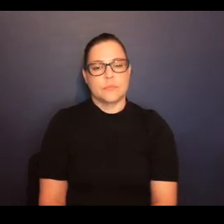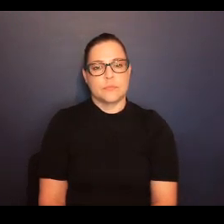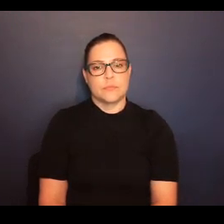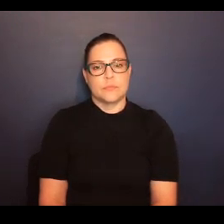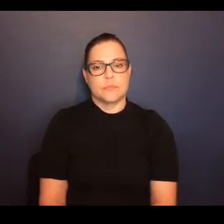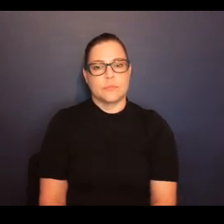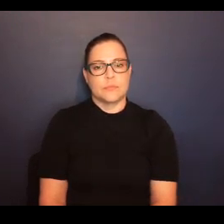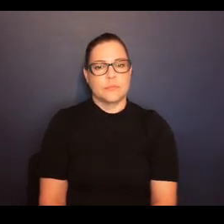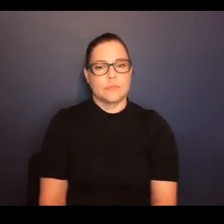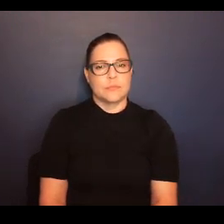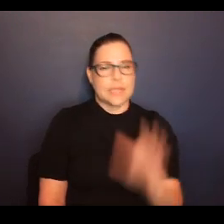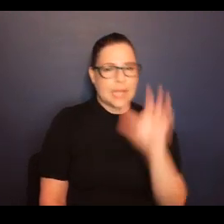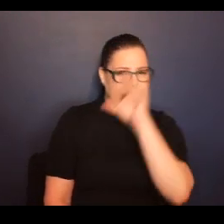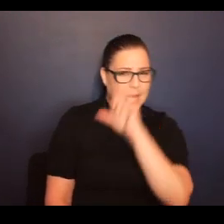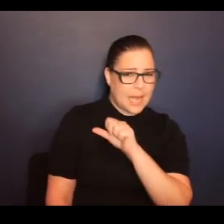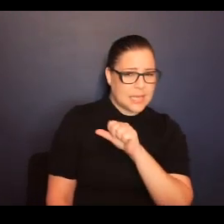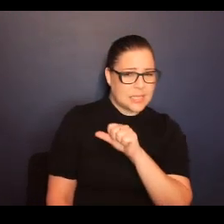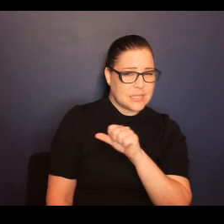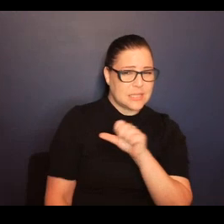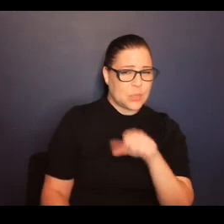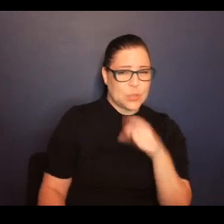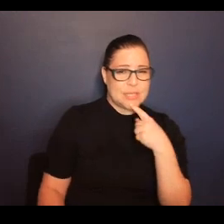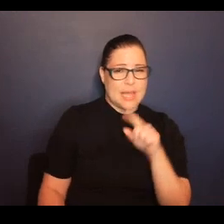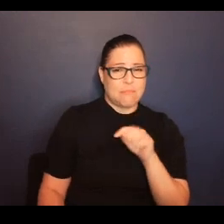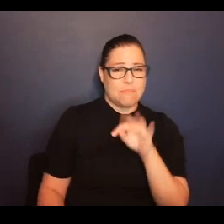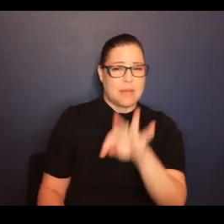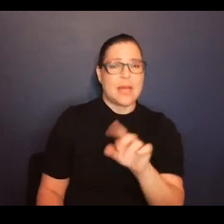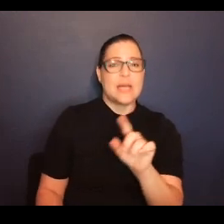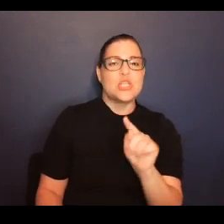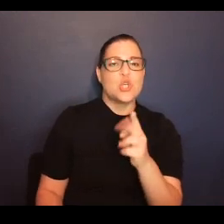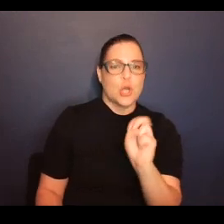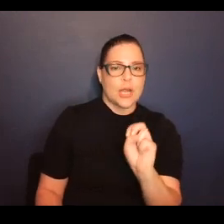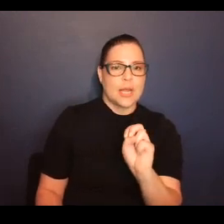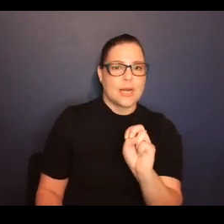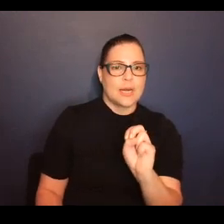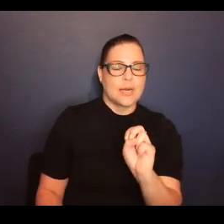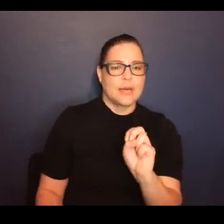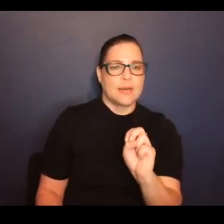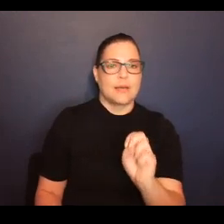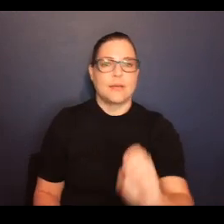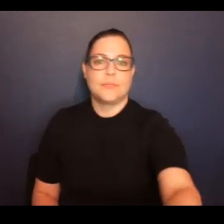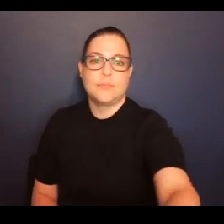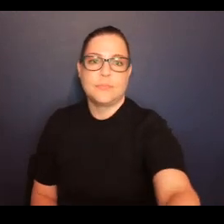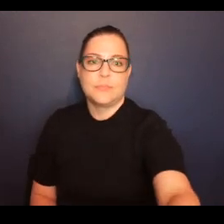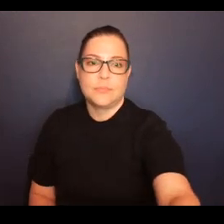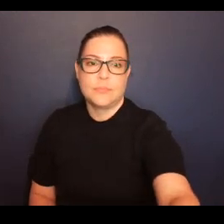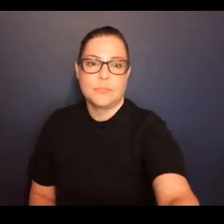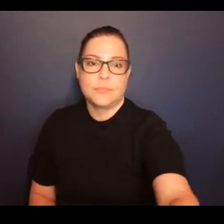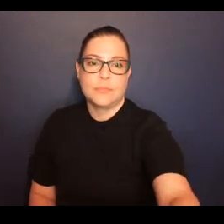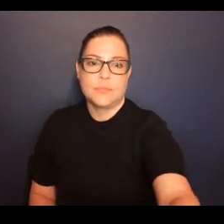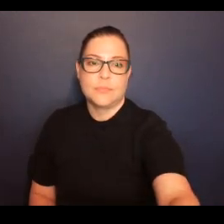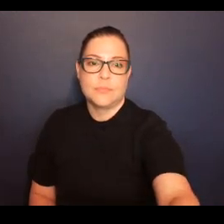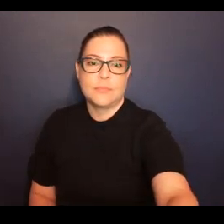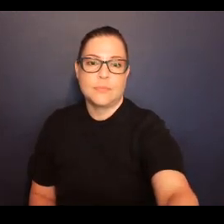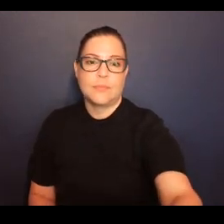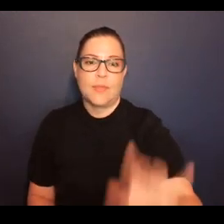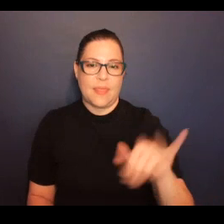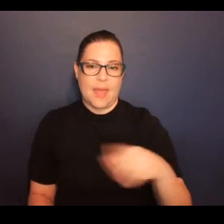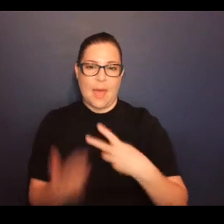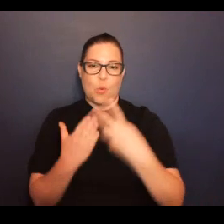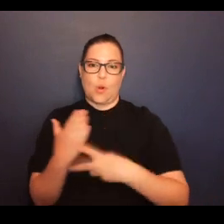I guess I could say this, that I'm getting a big cry out for the NOP program that we